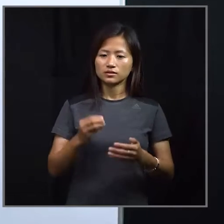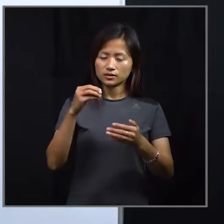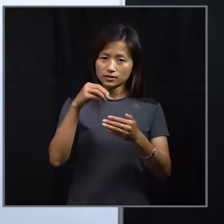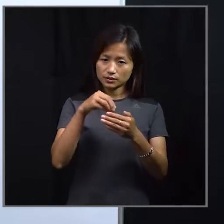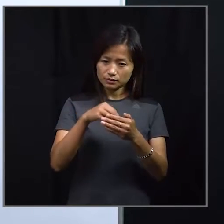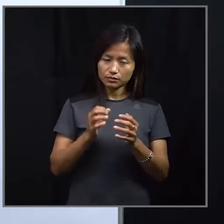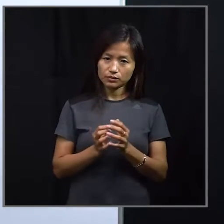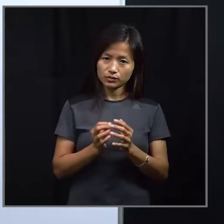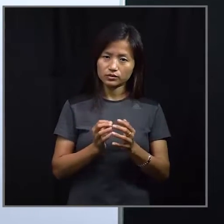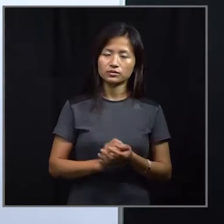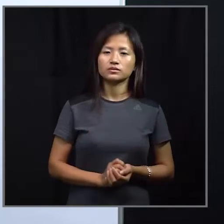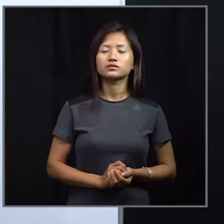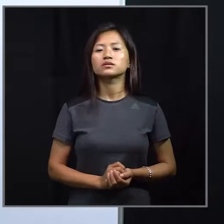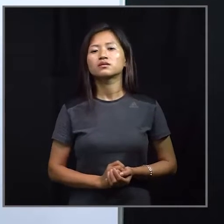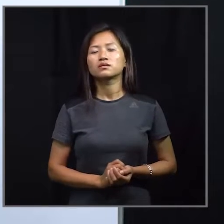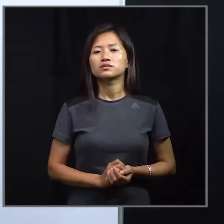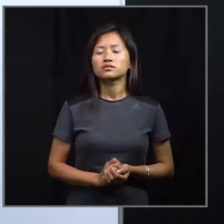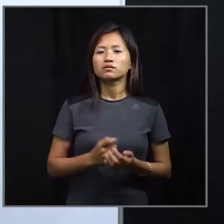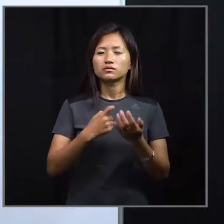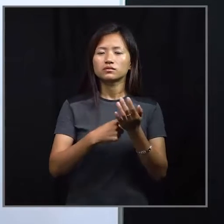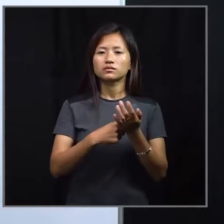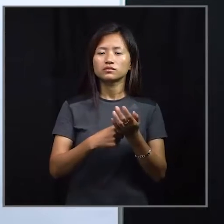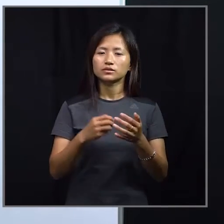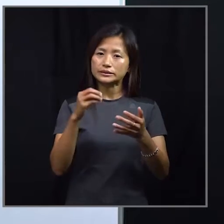it is the input. It is the required inputs, or